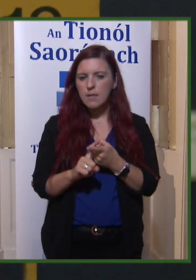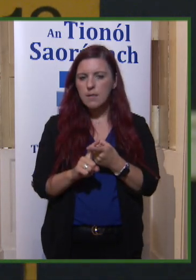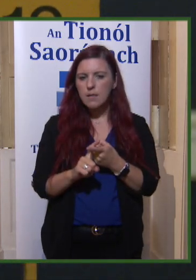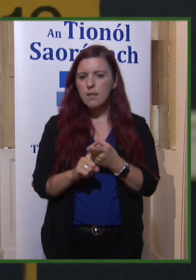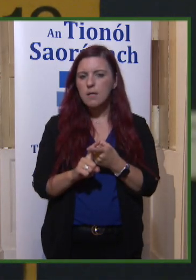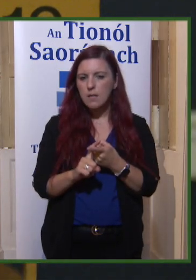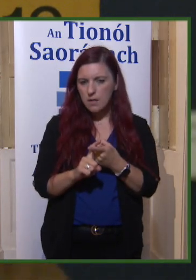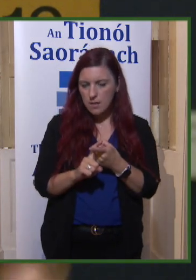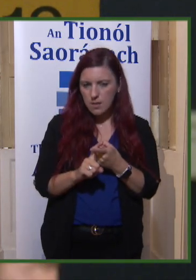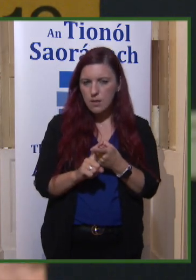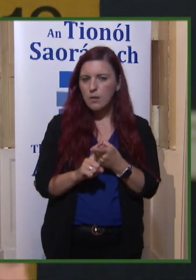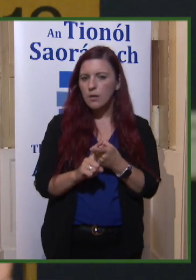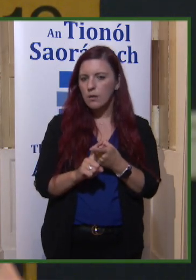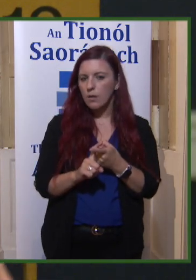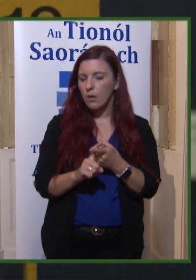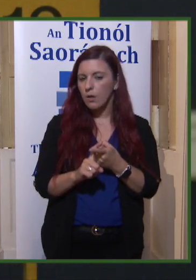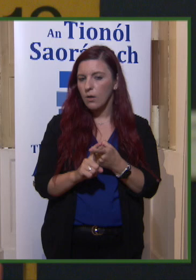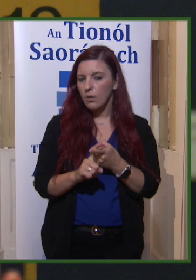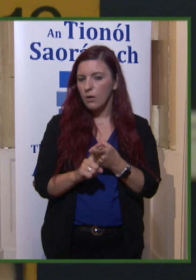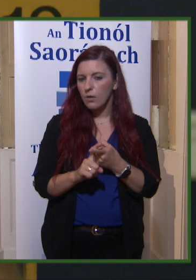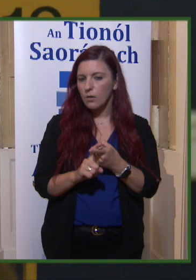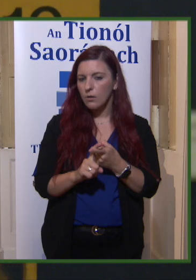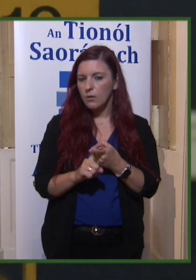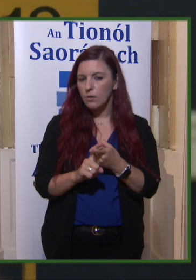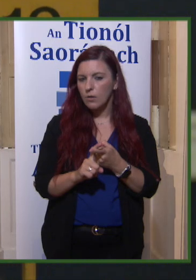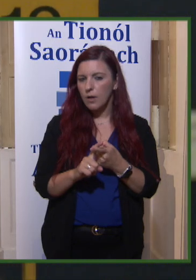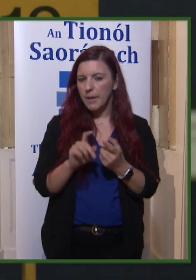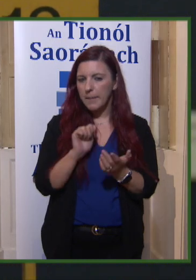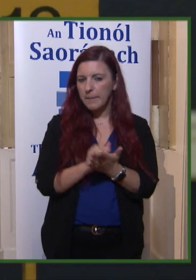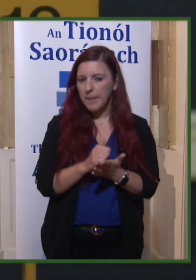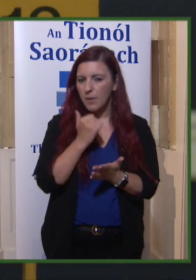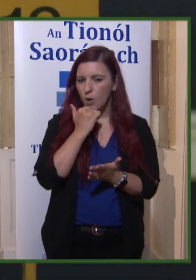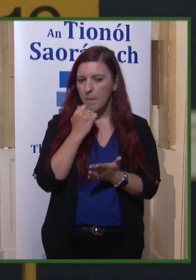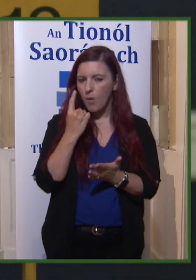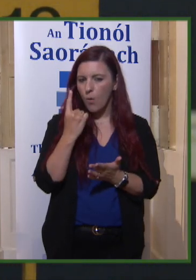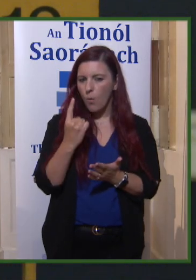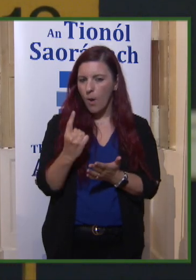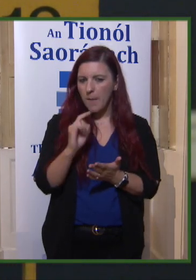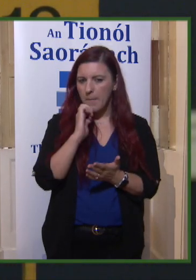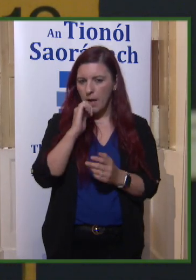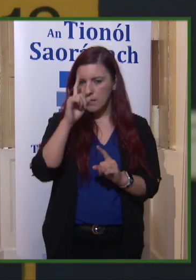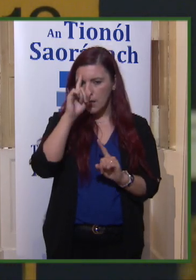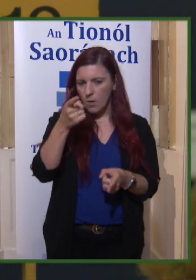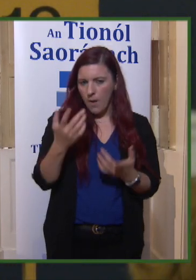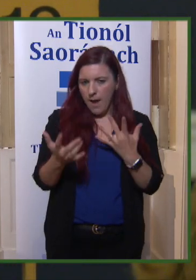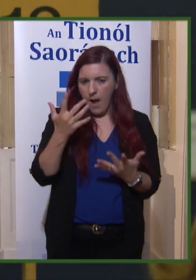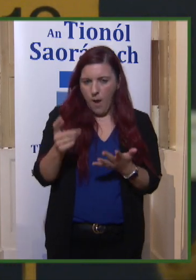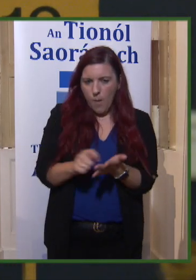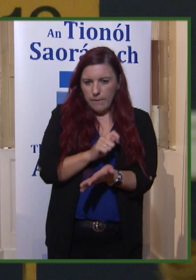pathway repairs in paper number 1? Because I don't know how I would vote for